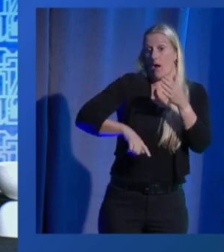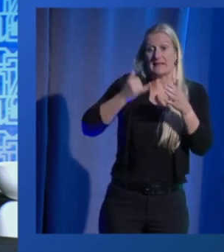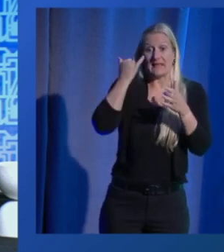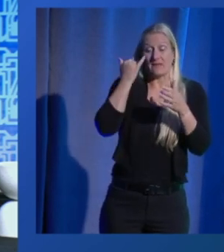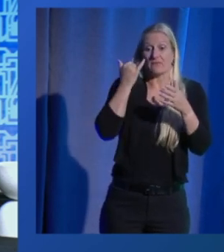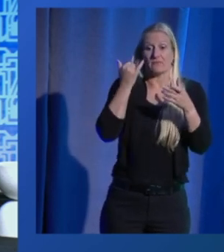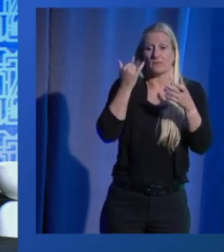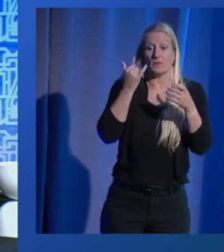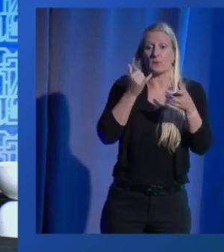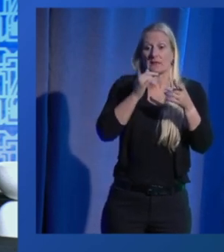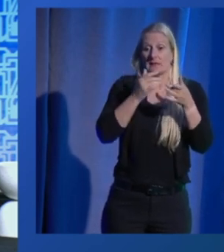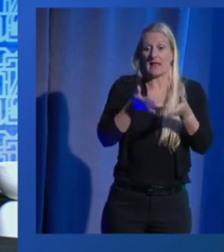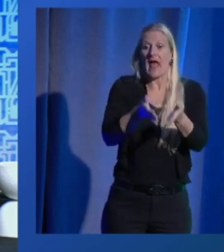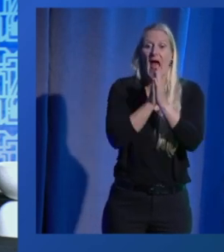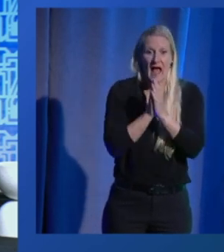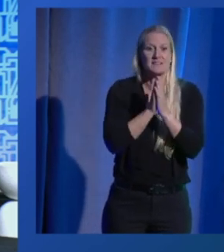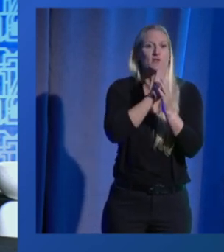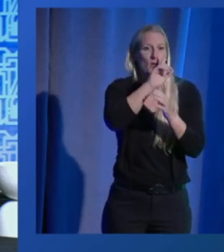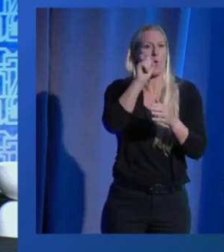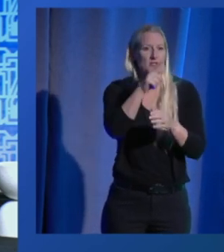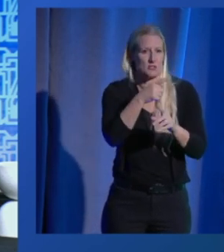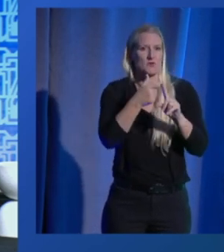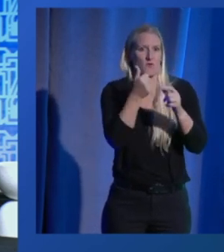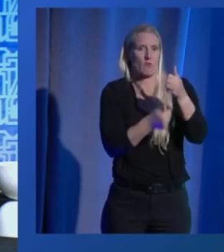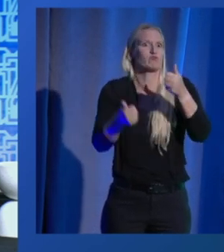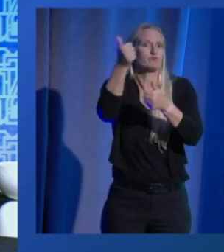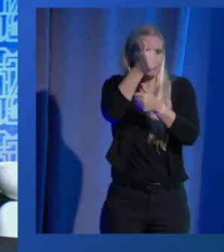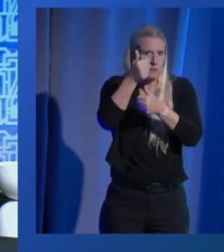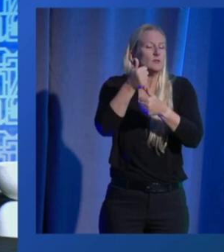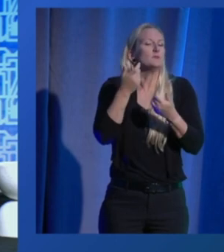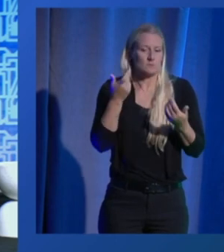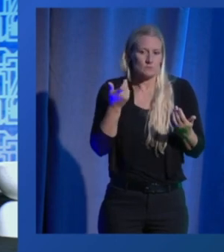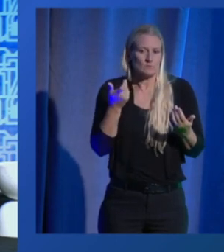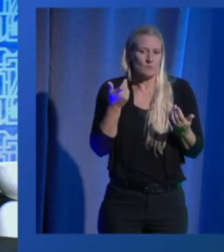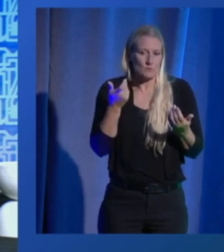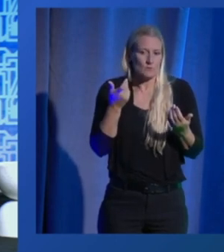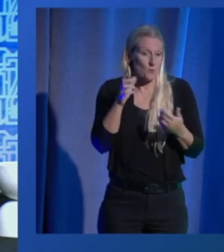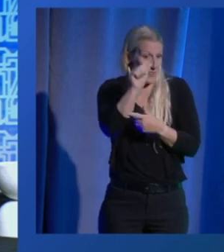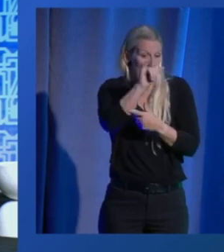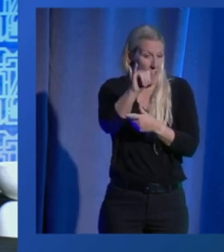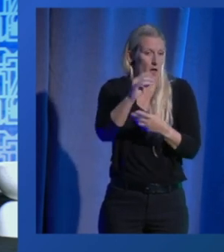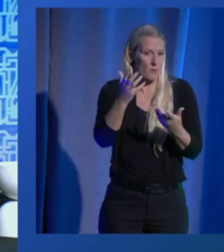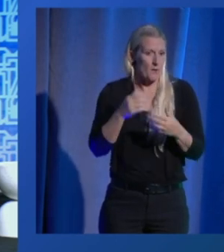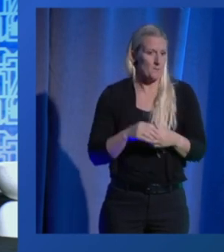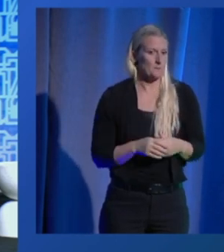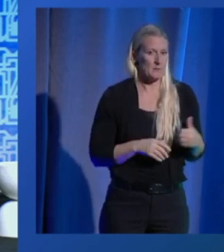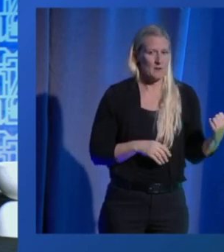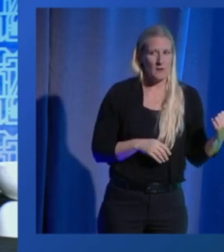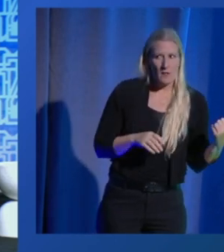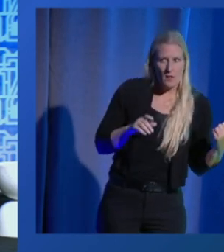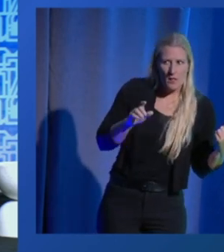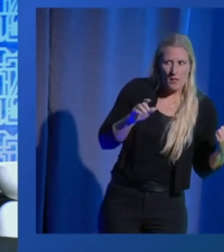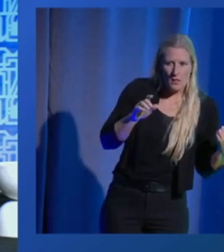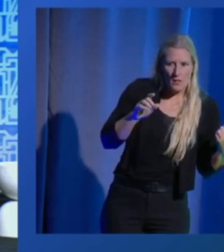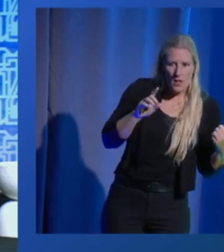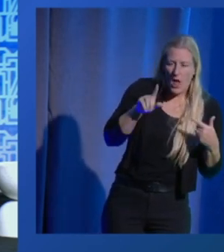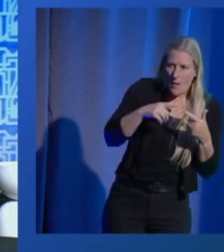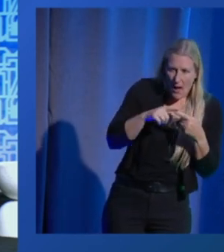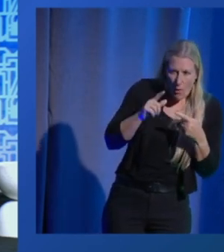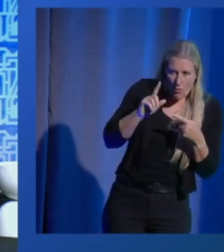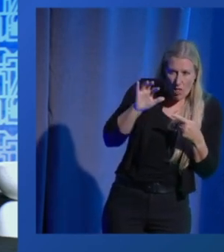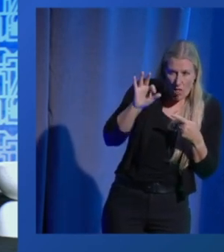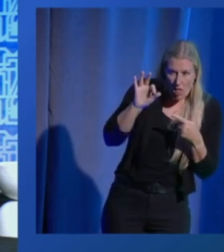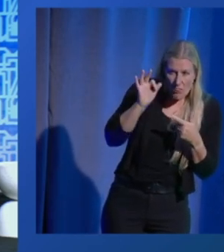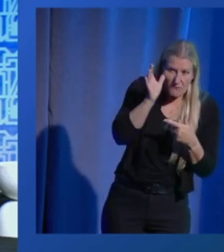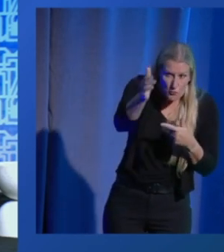guesses for the other questions maybe the one about the future yes Michelle any last guest